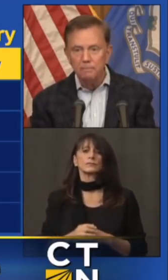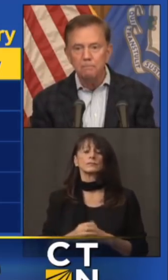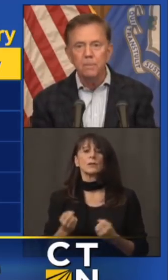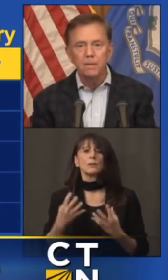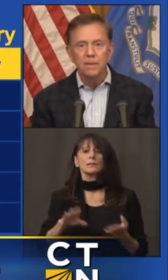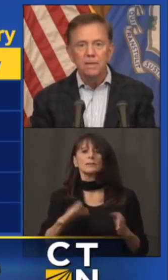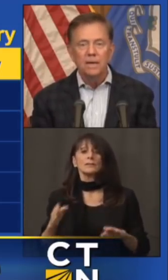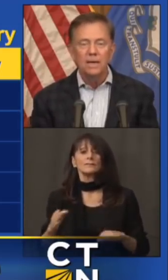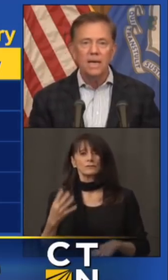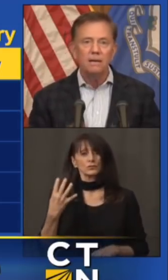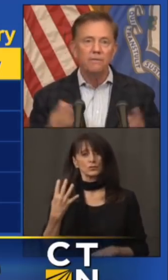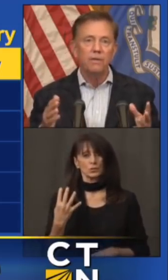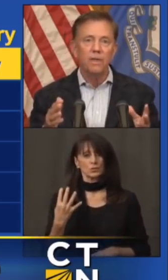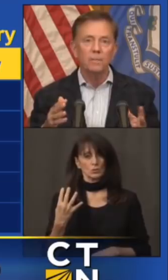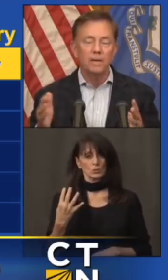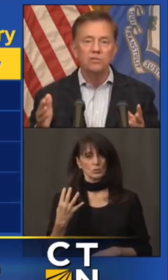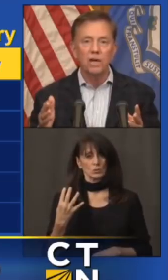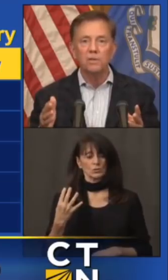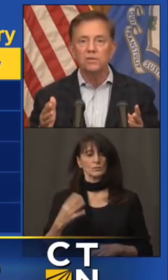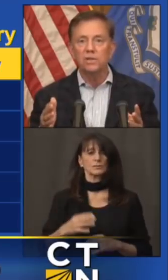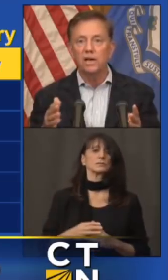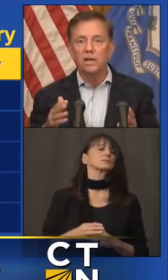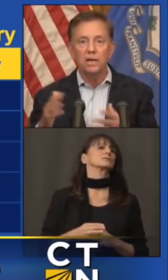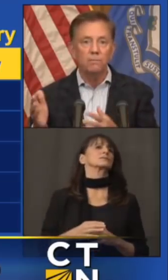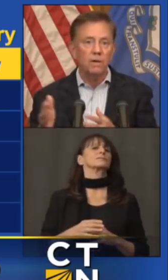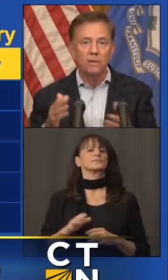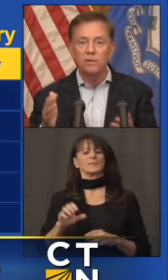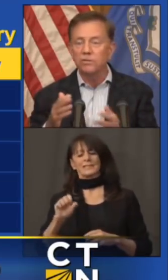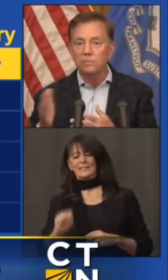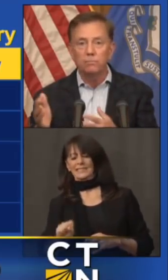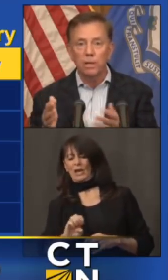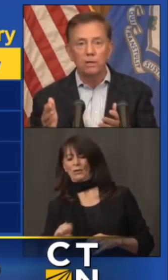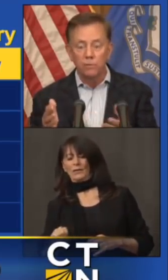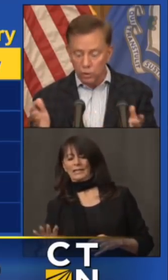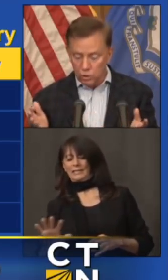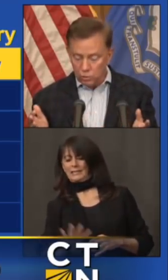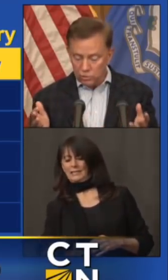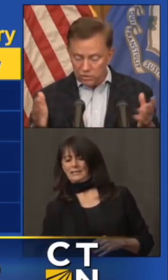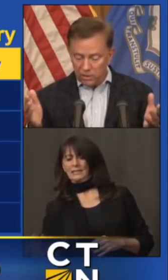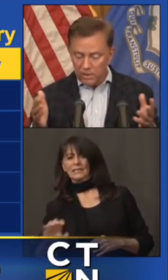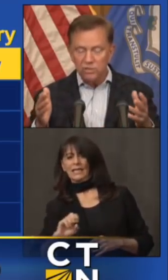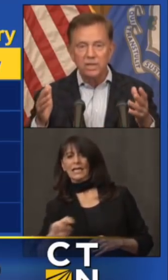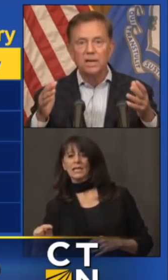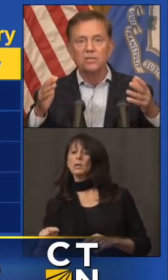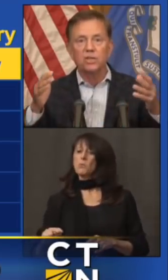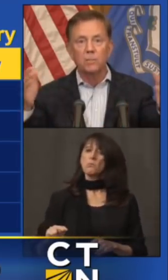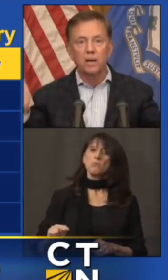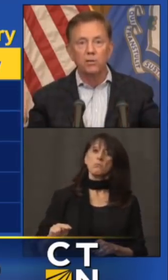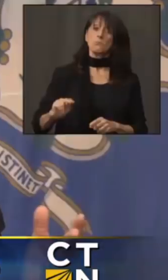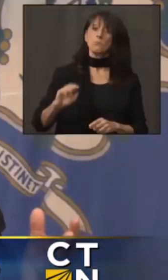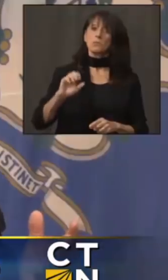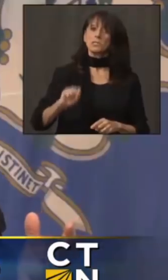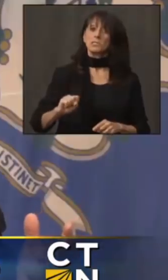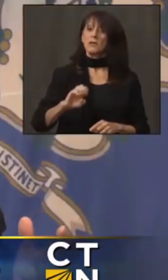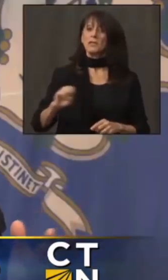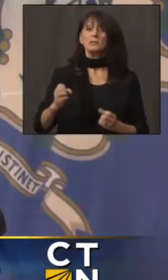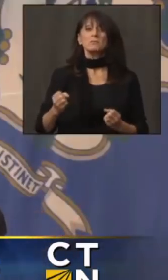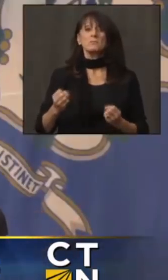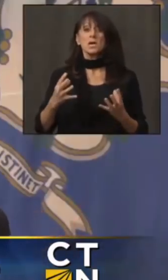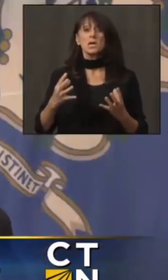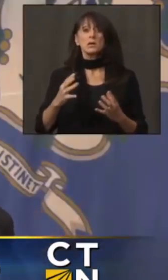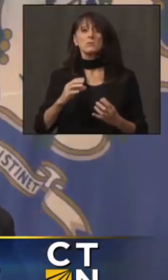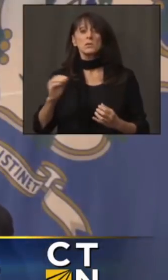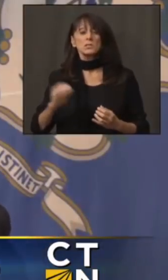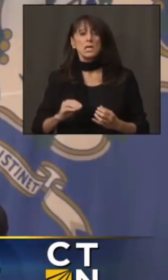fatalities. Again, if you think about Southeast Connecticut, I want to give you some relative good news. The Southeast Connecticut's got about a 3%